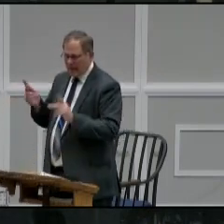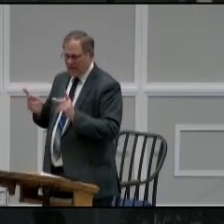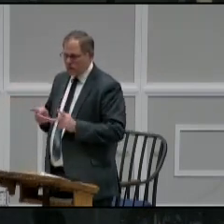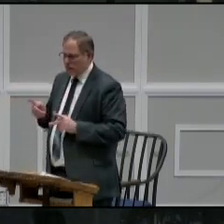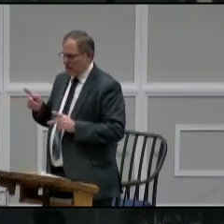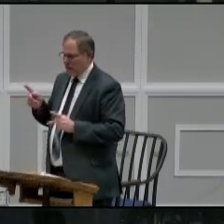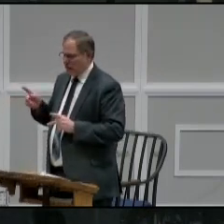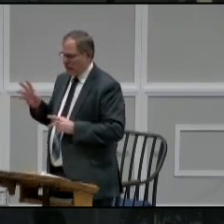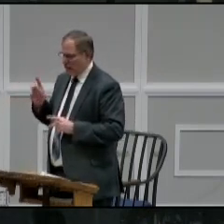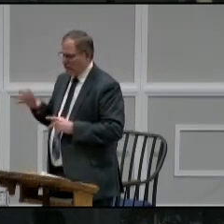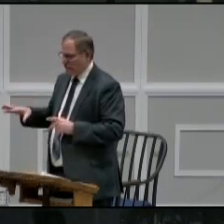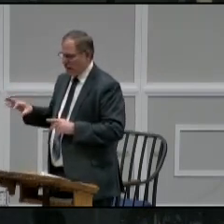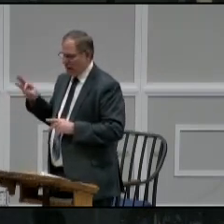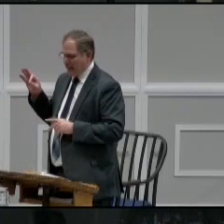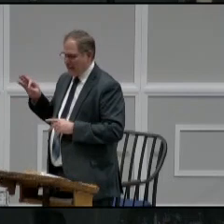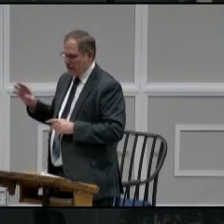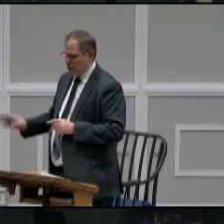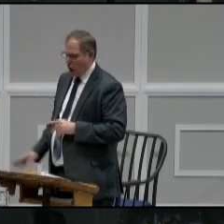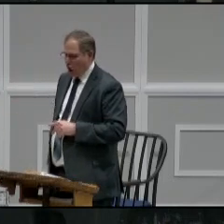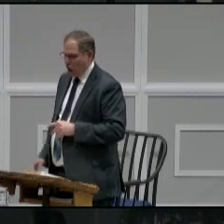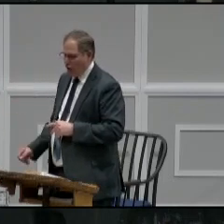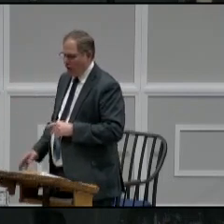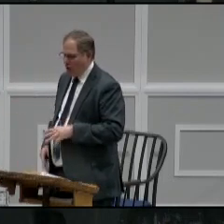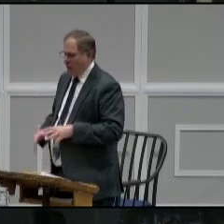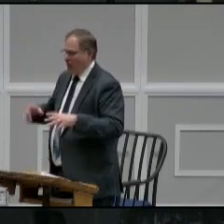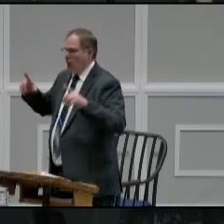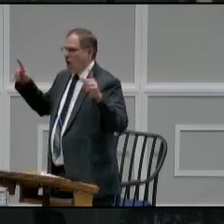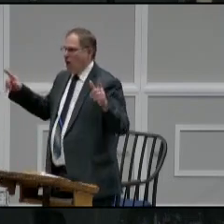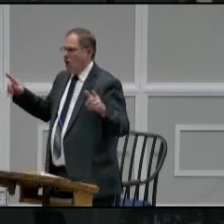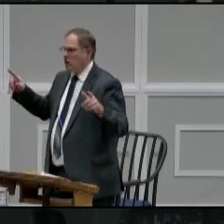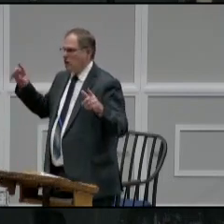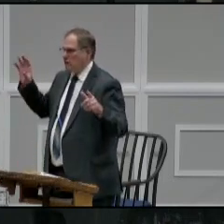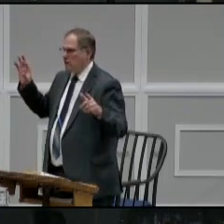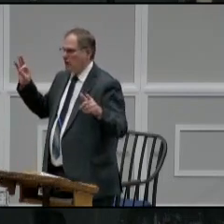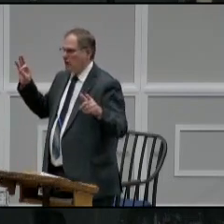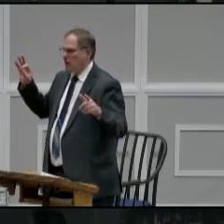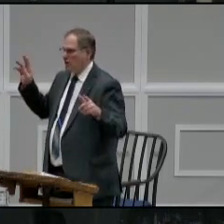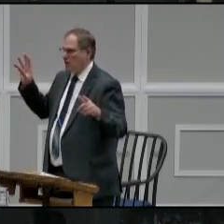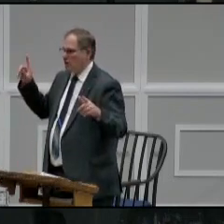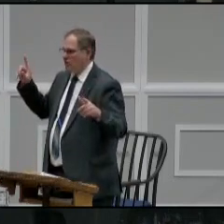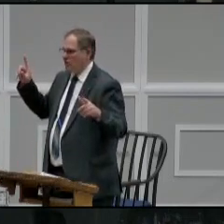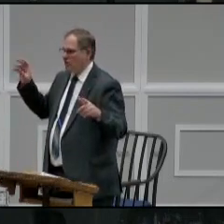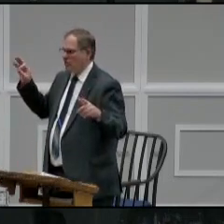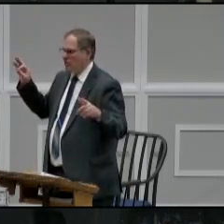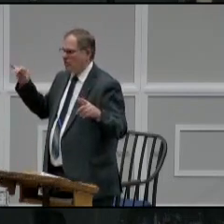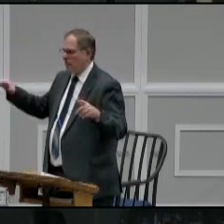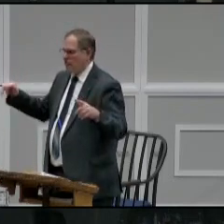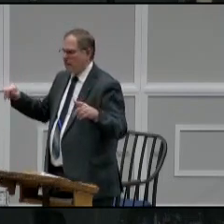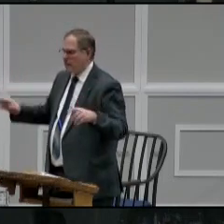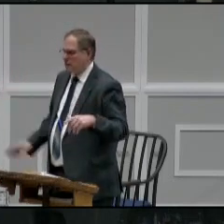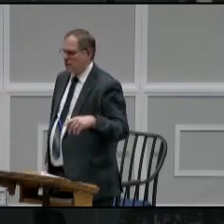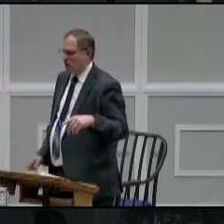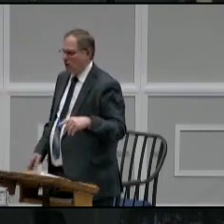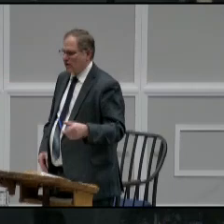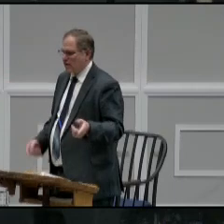I pick out the biggest, fluffiest dog, and I take it home, and it lives in my